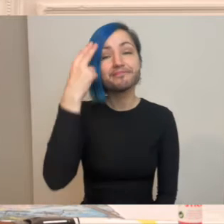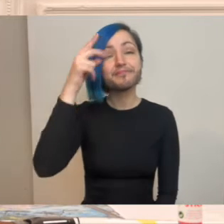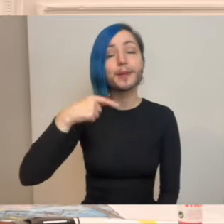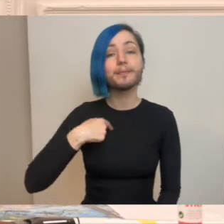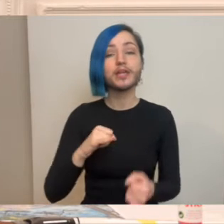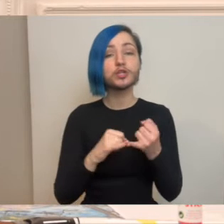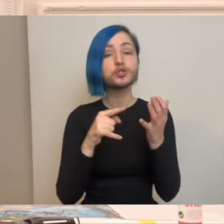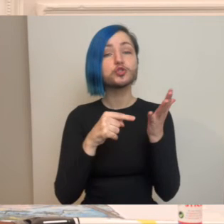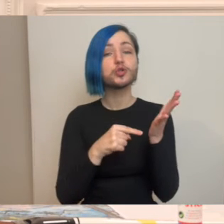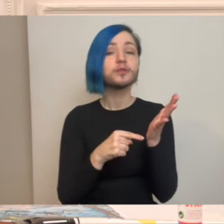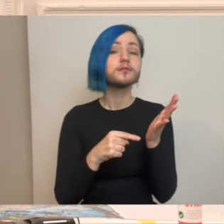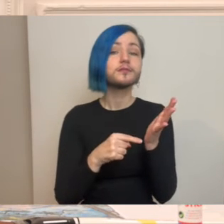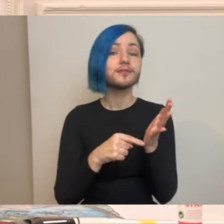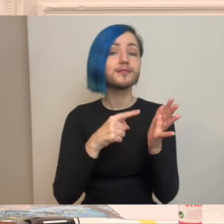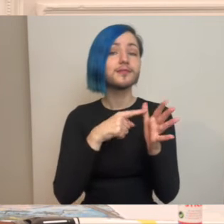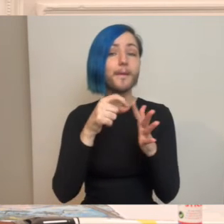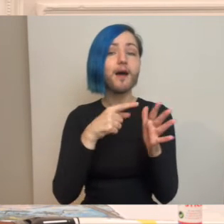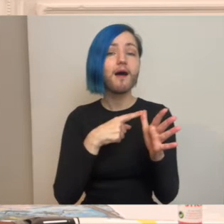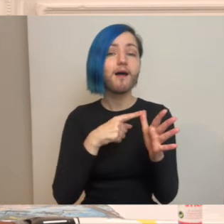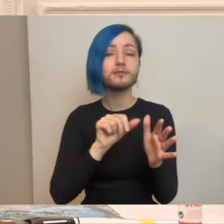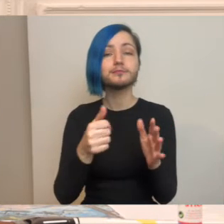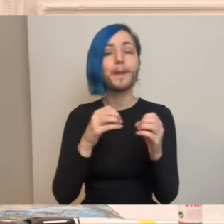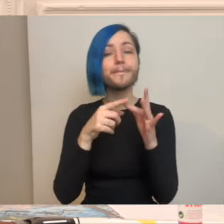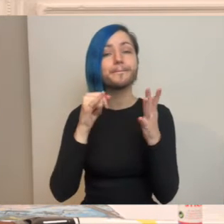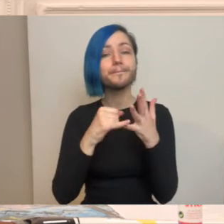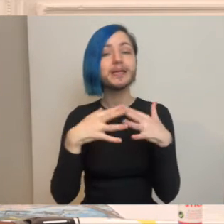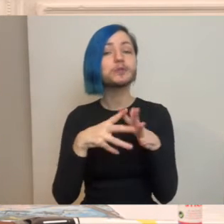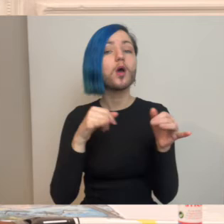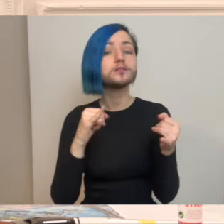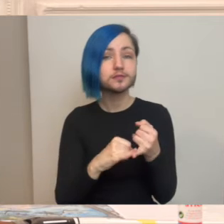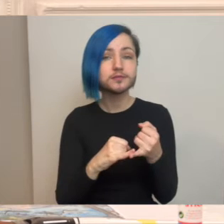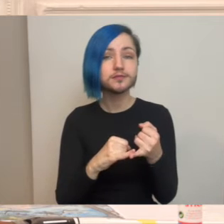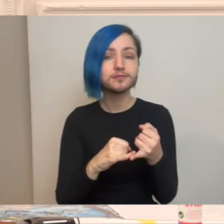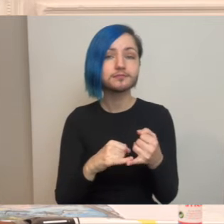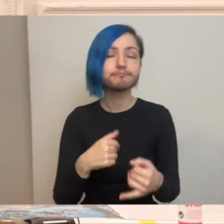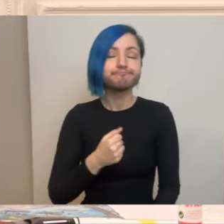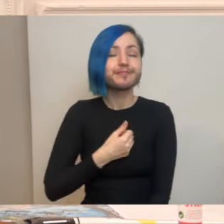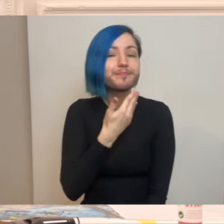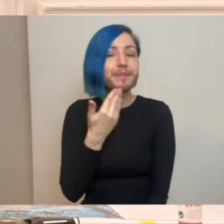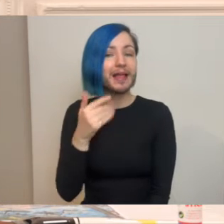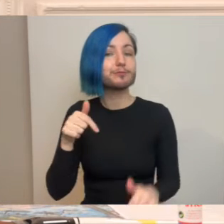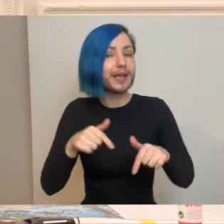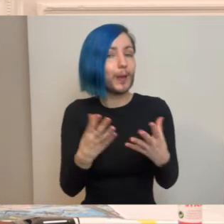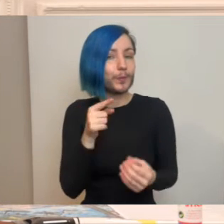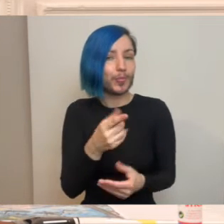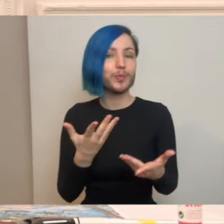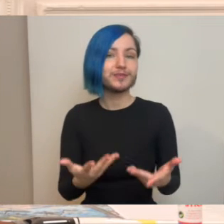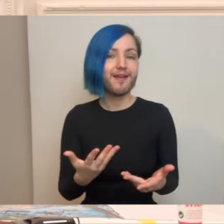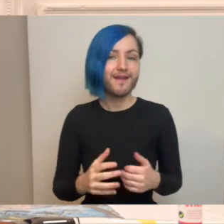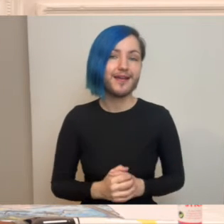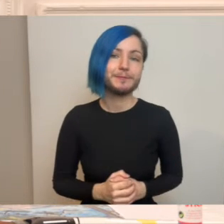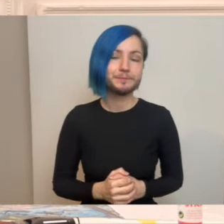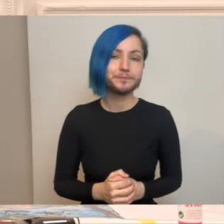My name's Sutapa Biswas. I'm delighted to be here with you today.